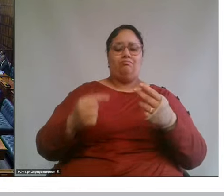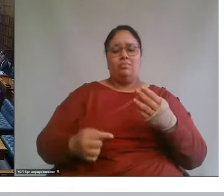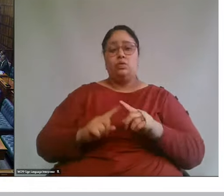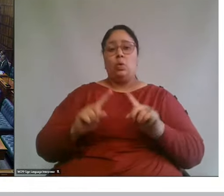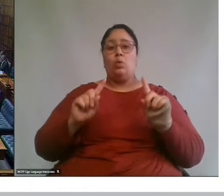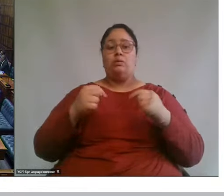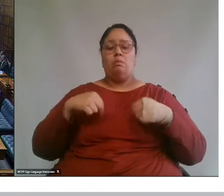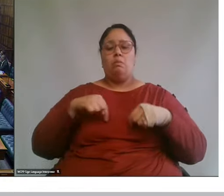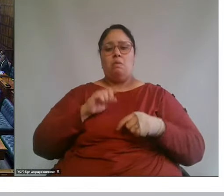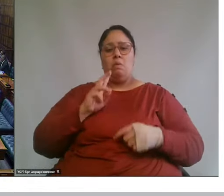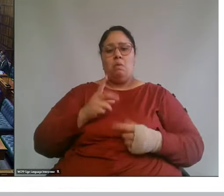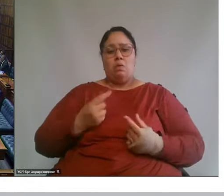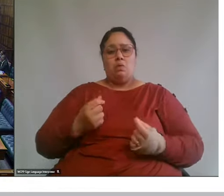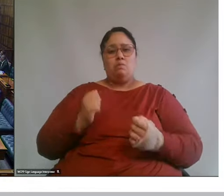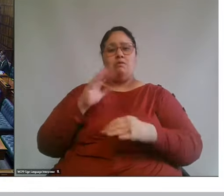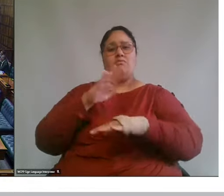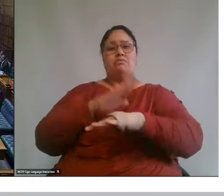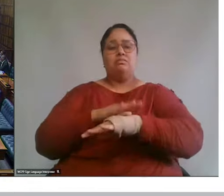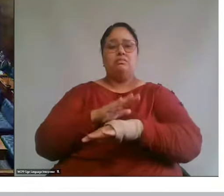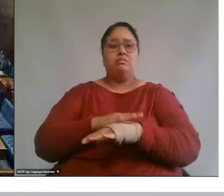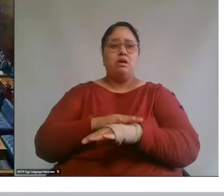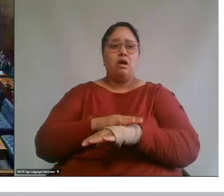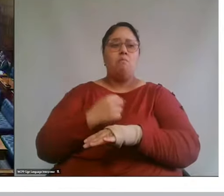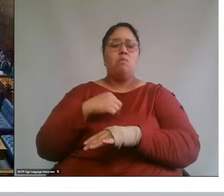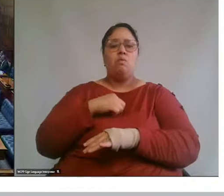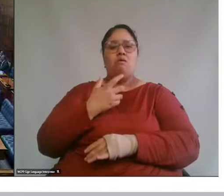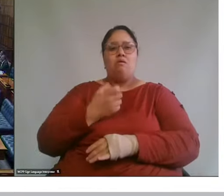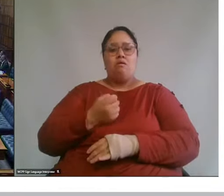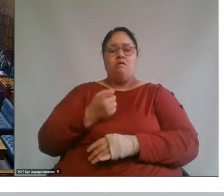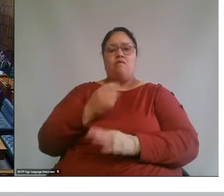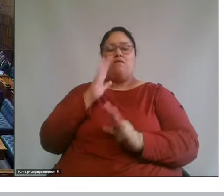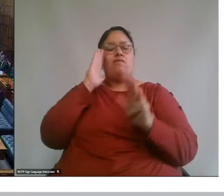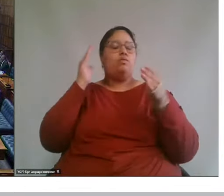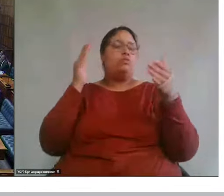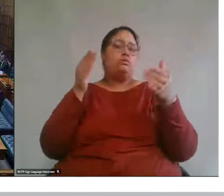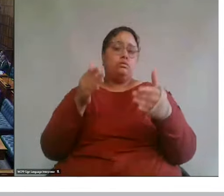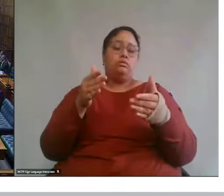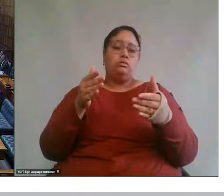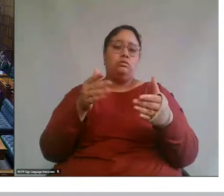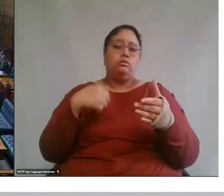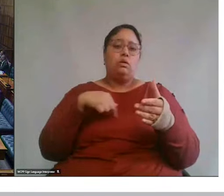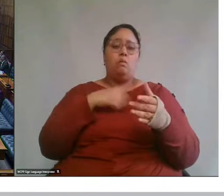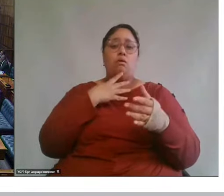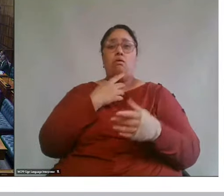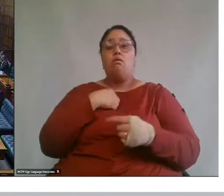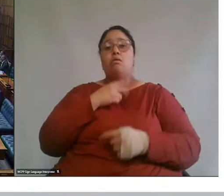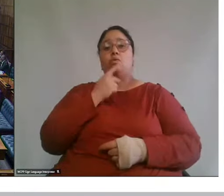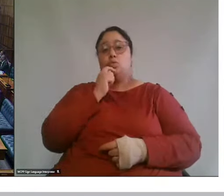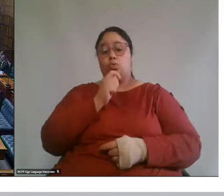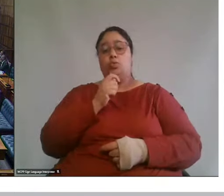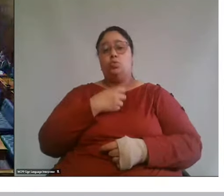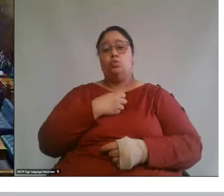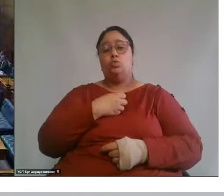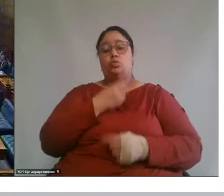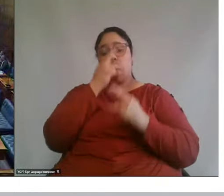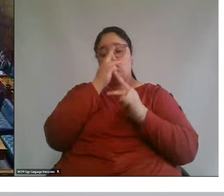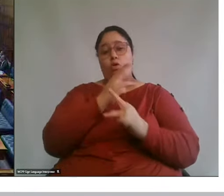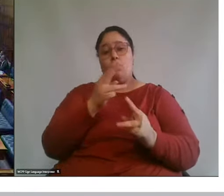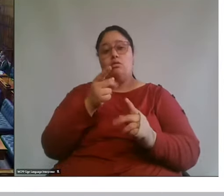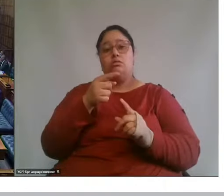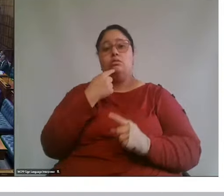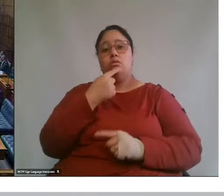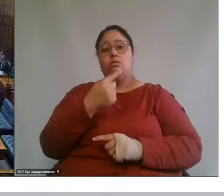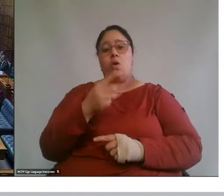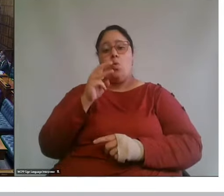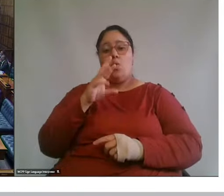will definitely also do next time is maybe just have just have a focus I will confess that um within westcow